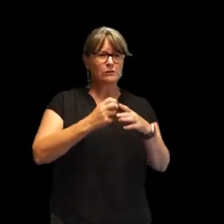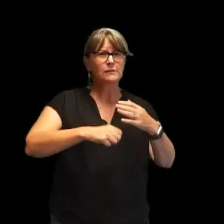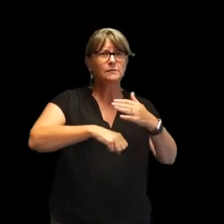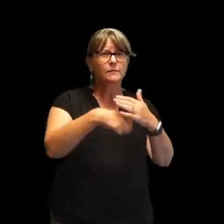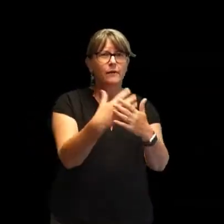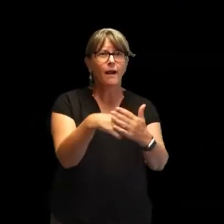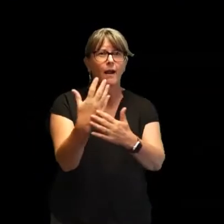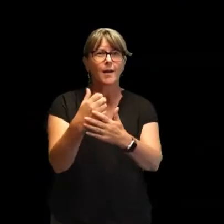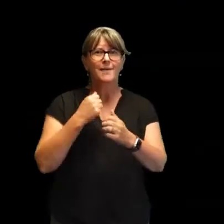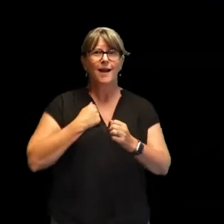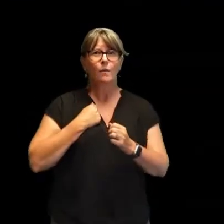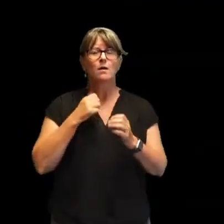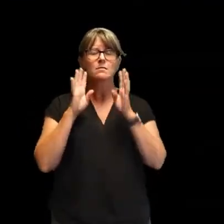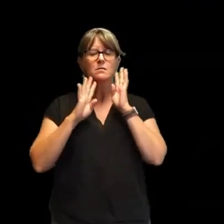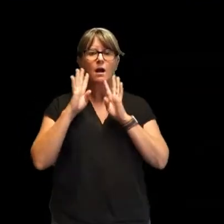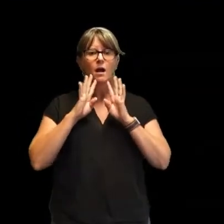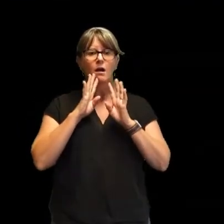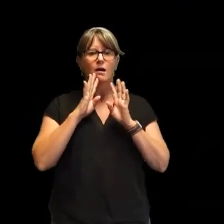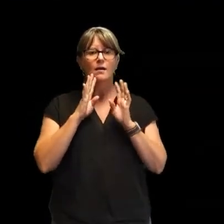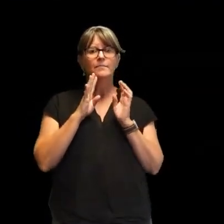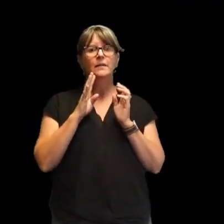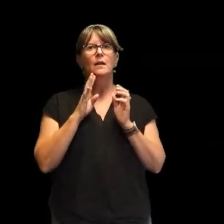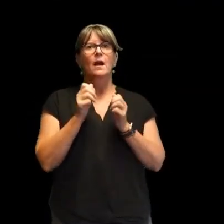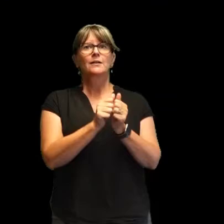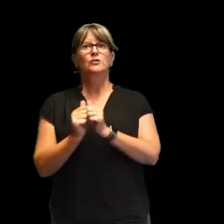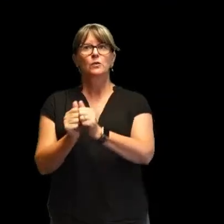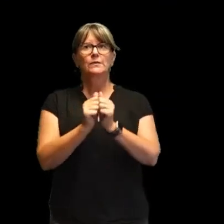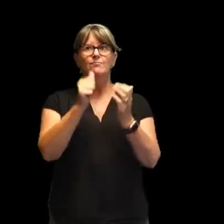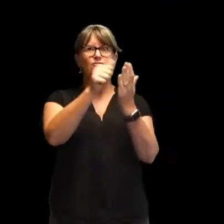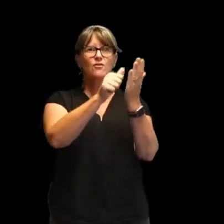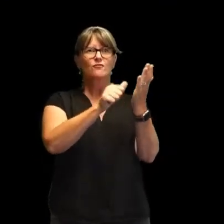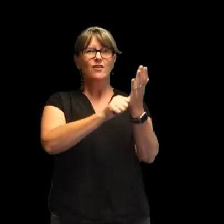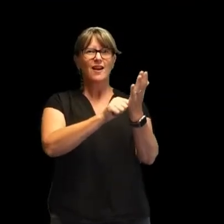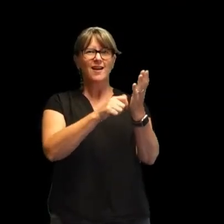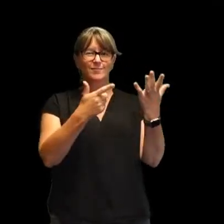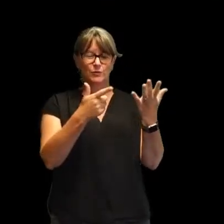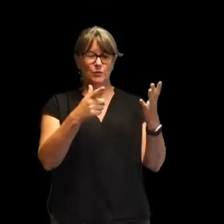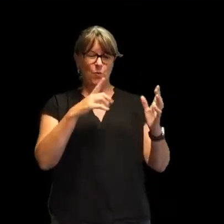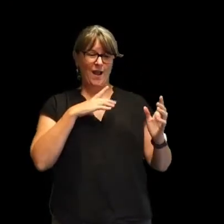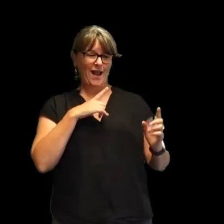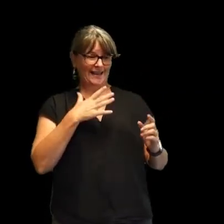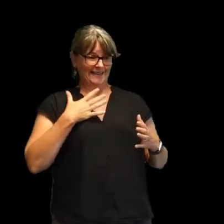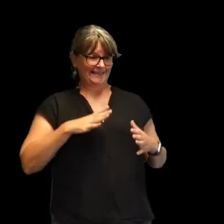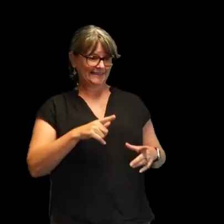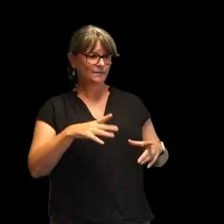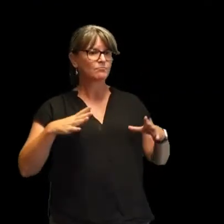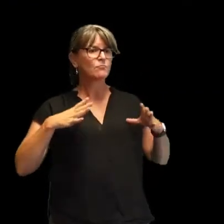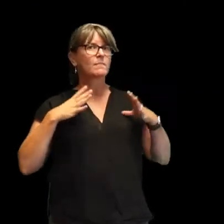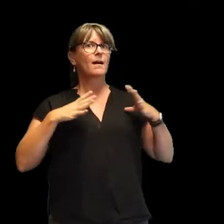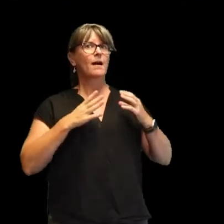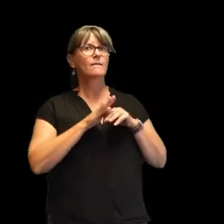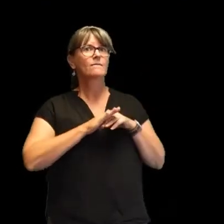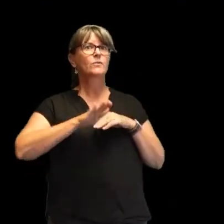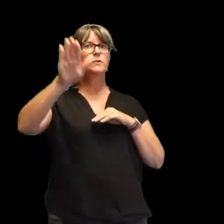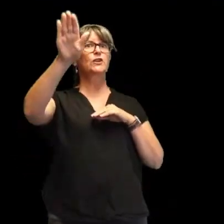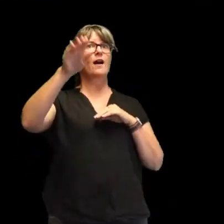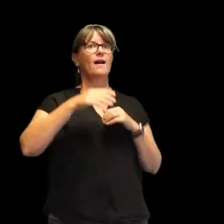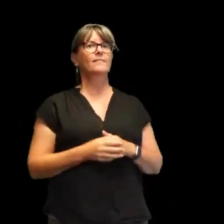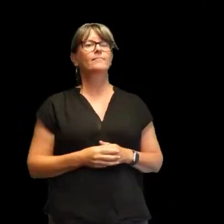prepare dancers for the future. These young associates will be shaping the future of dance, and I'm really excited to be working with